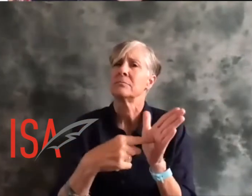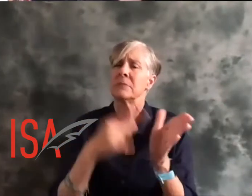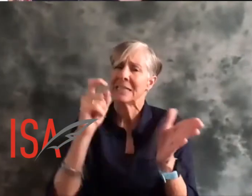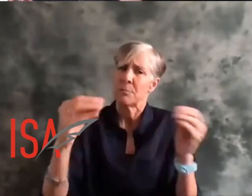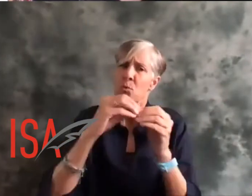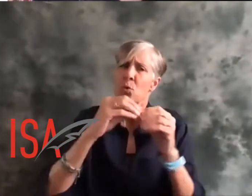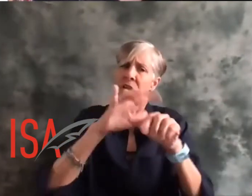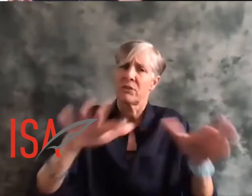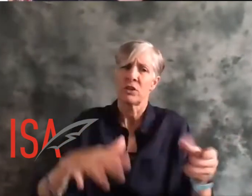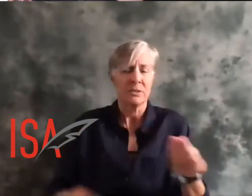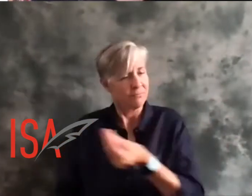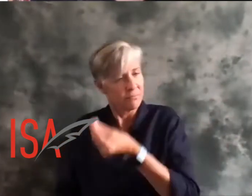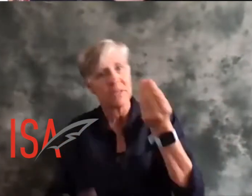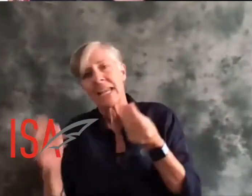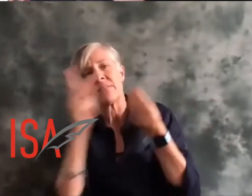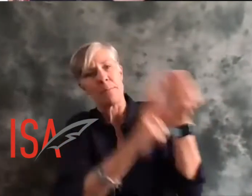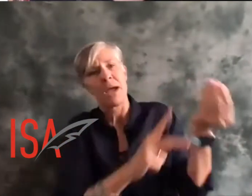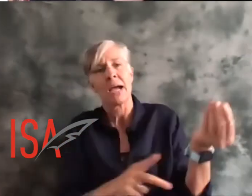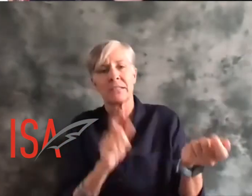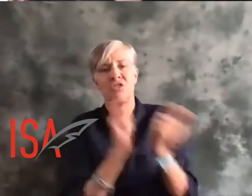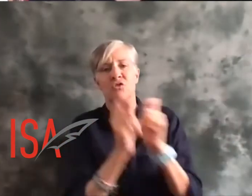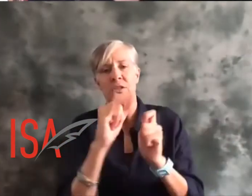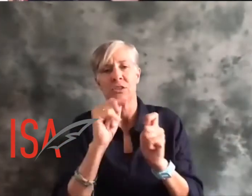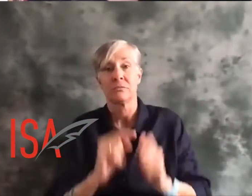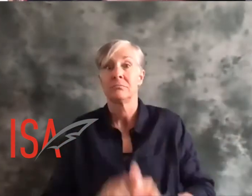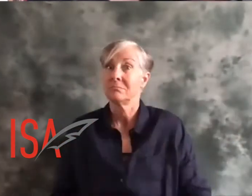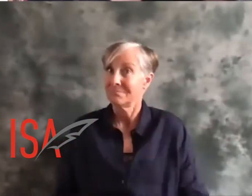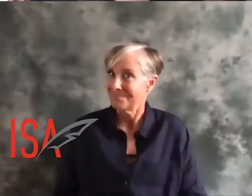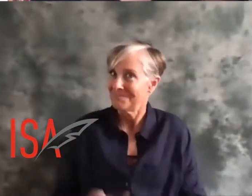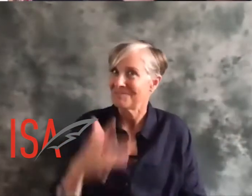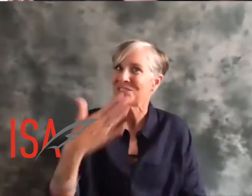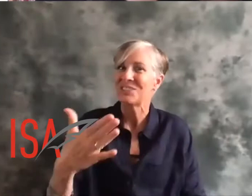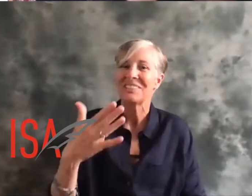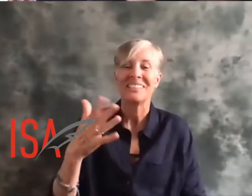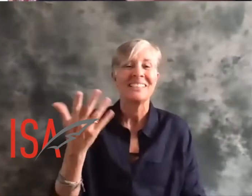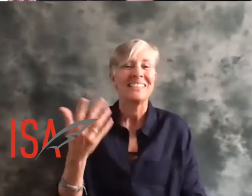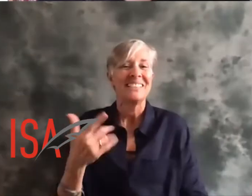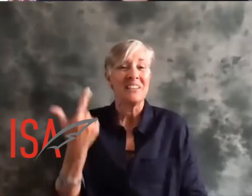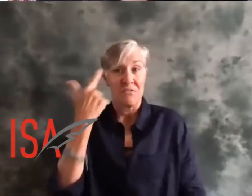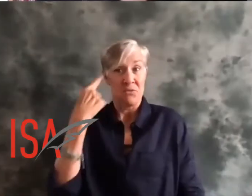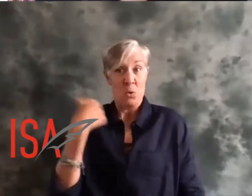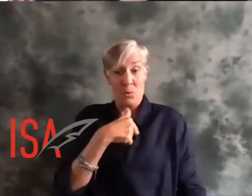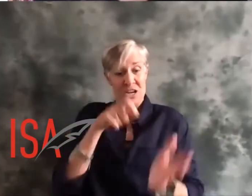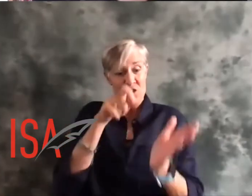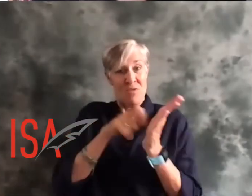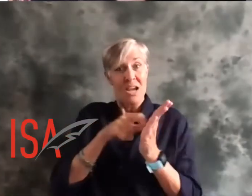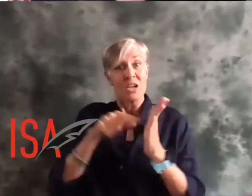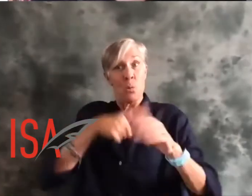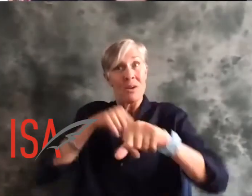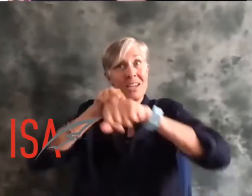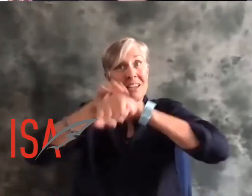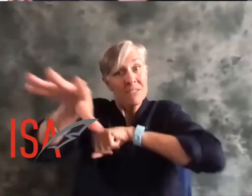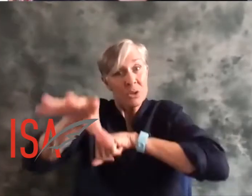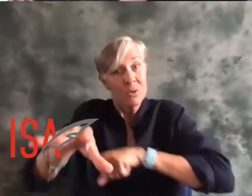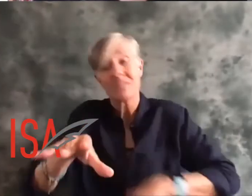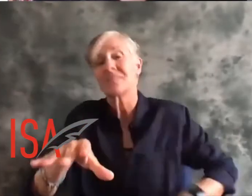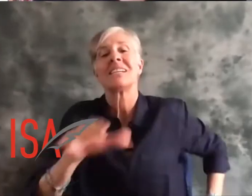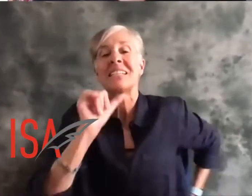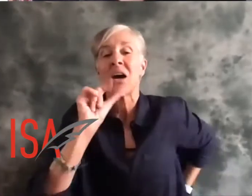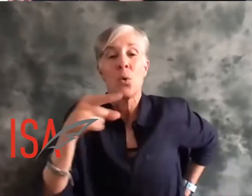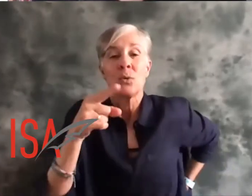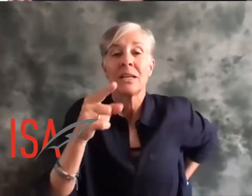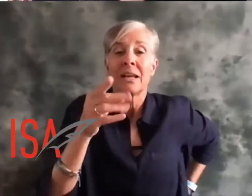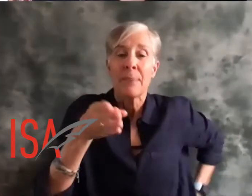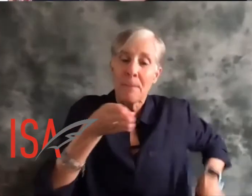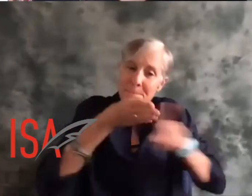have. So, you know, things are changing, and I think with us being able to influence and how we write different folks, so not just our main